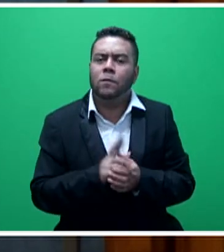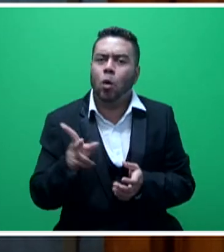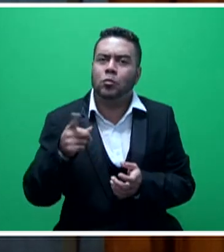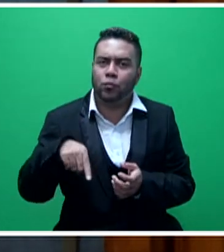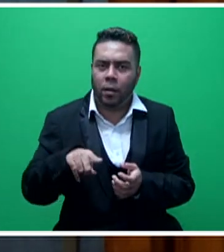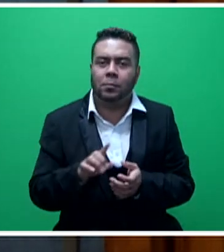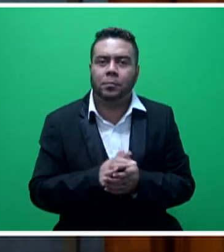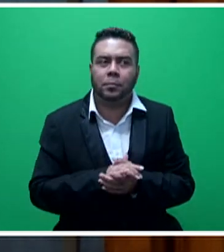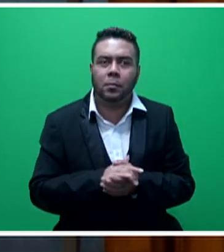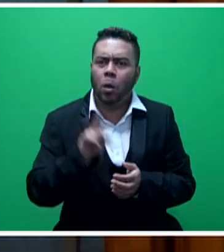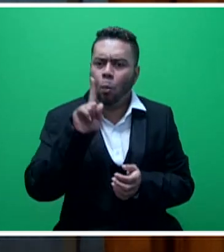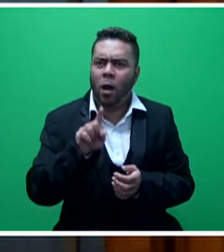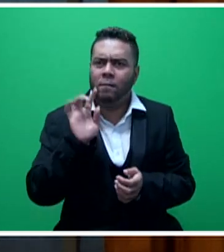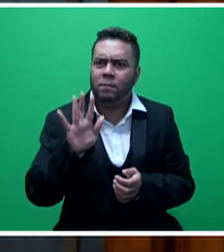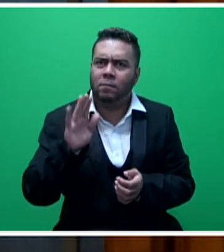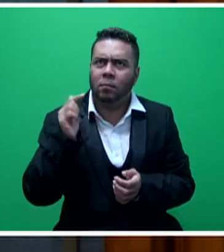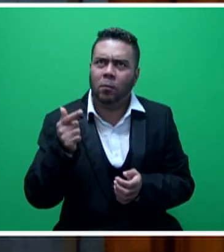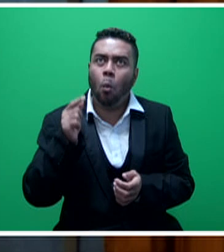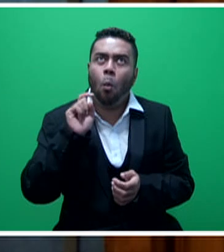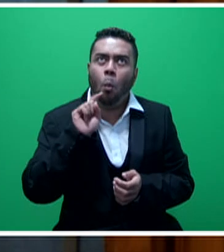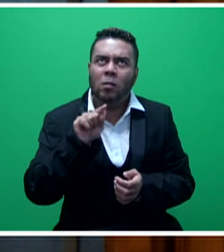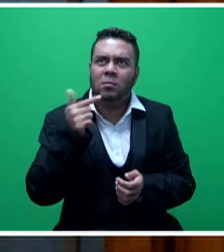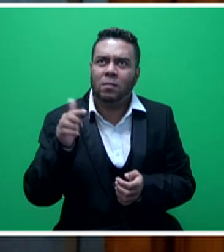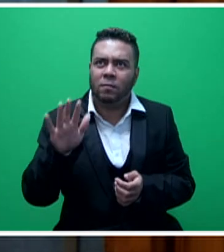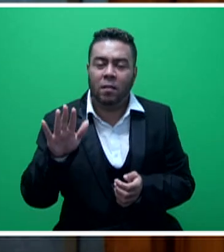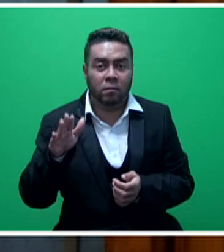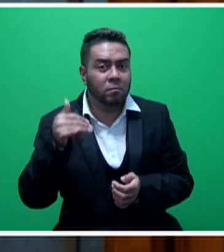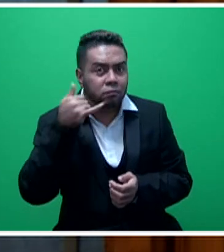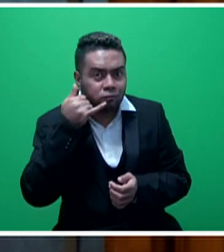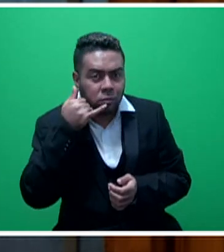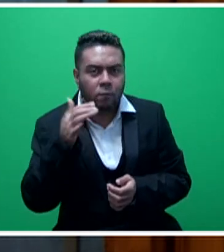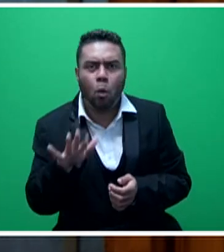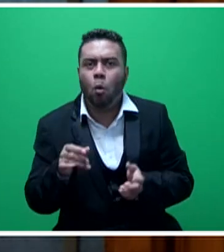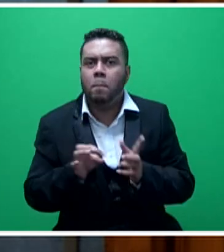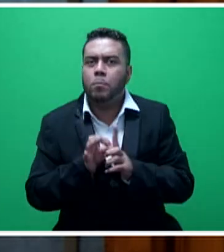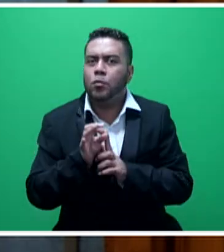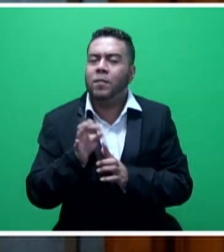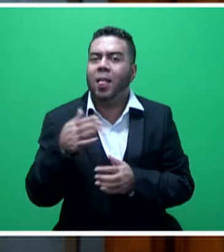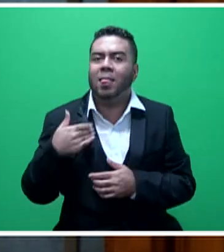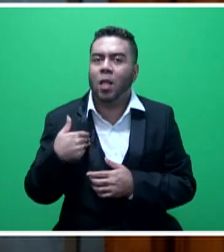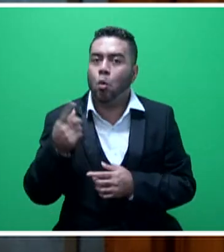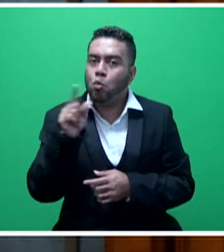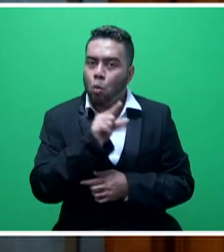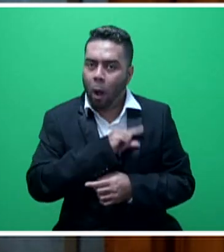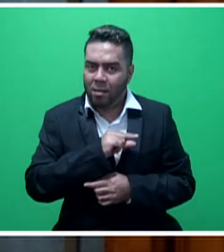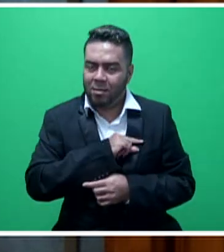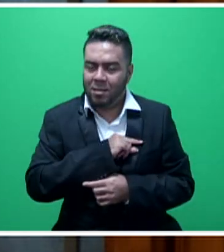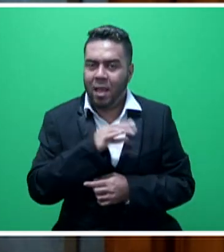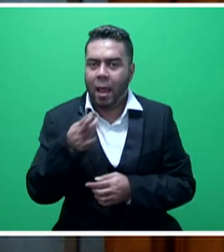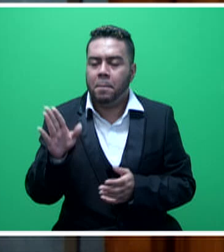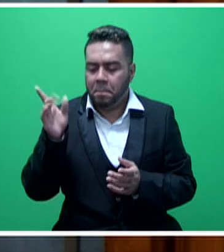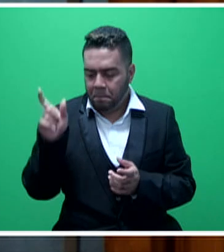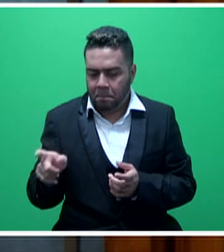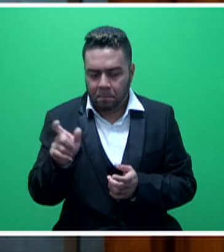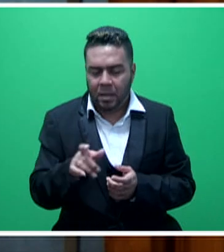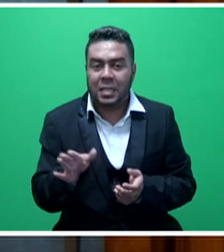facility was established to improve health service provision, focusing on quality and patient safety.